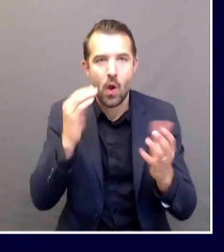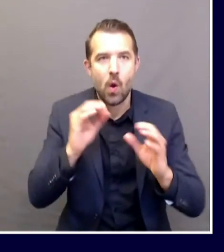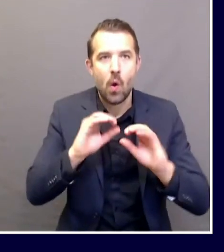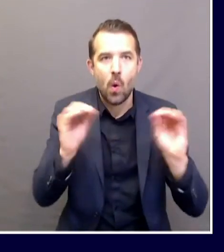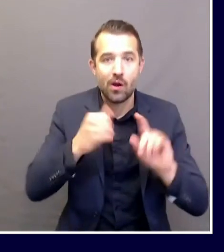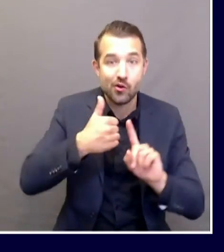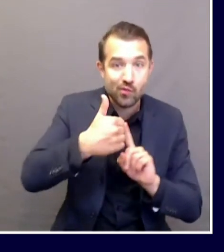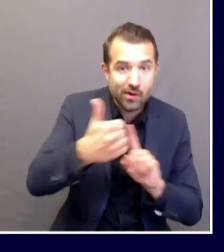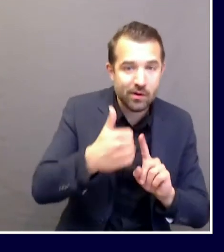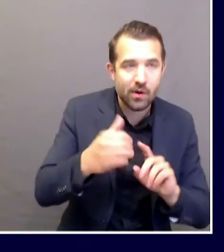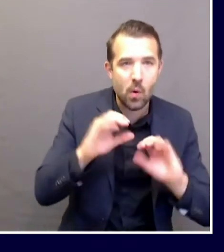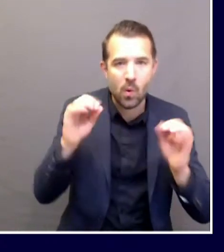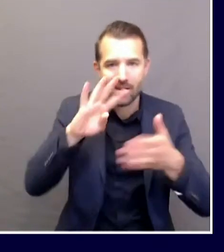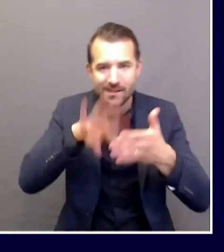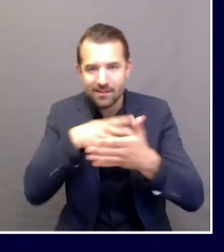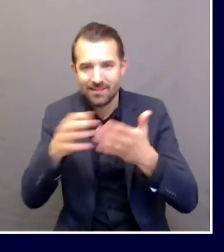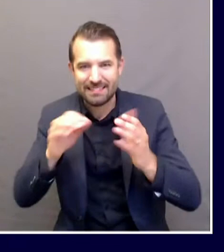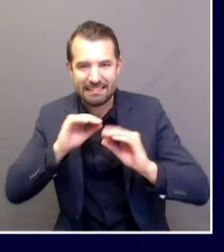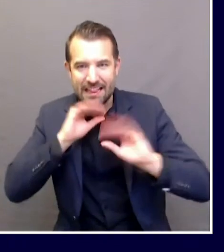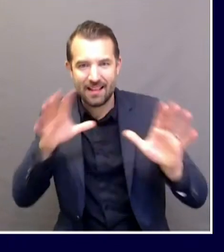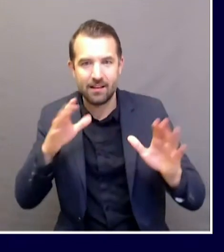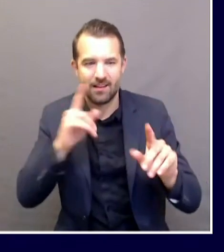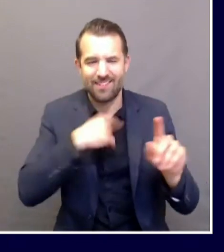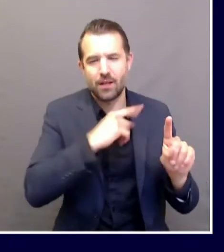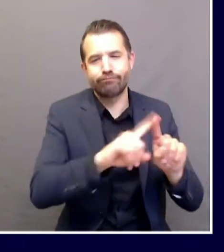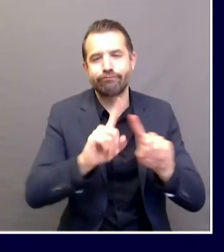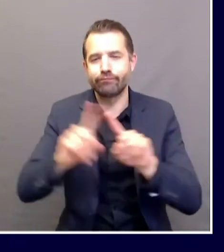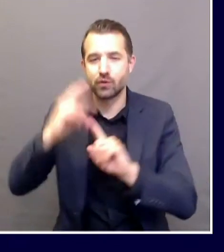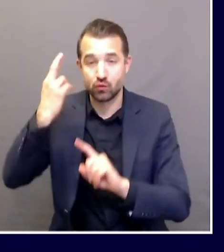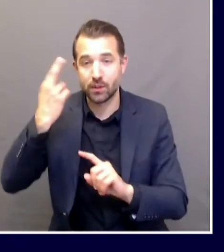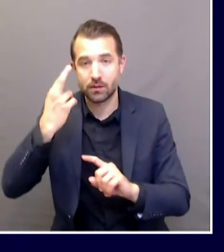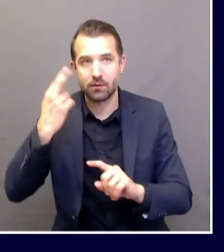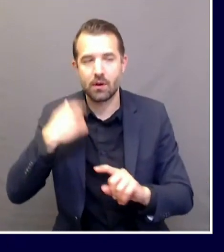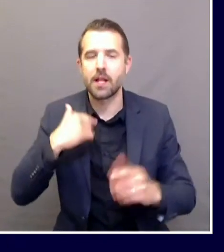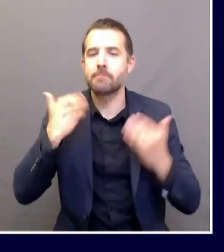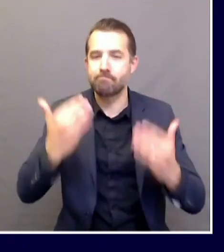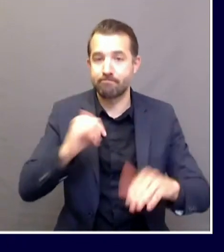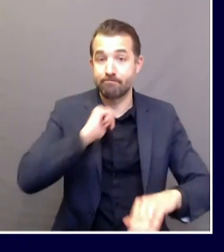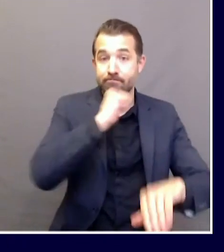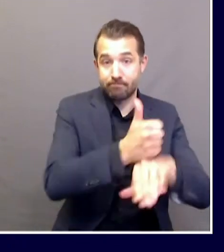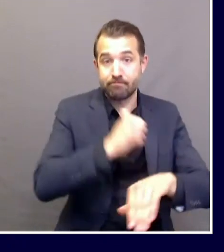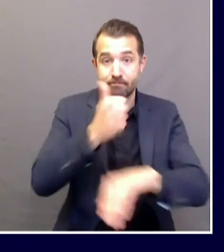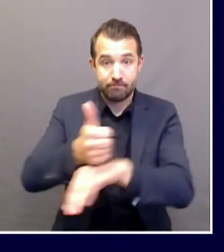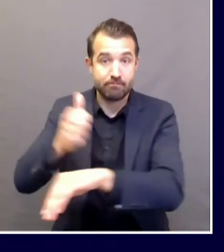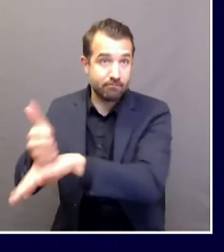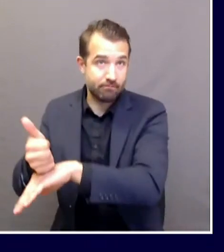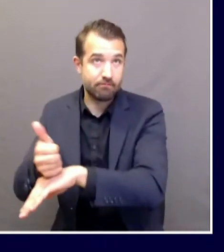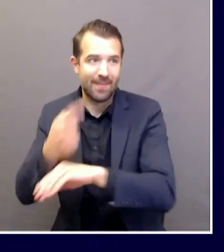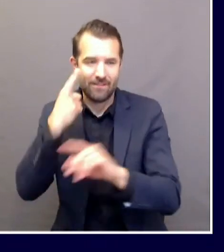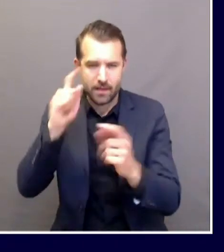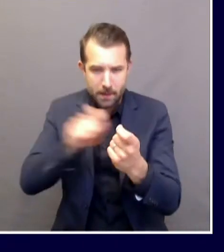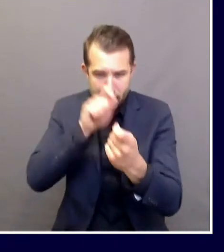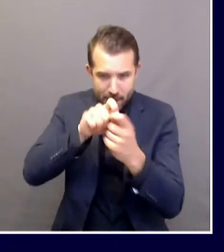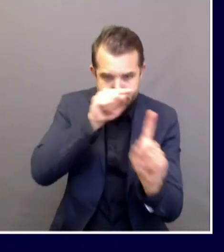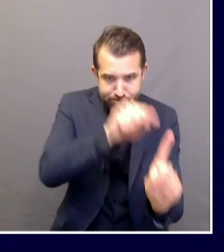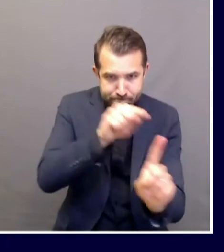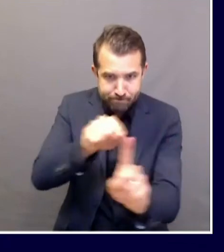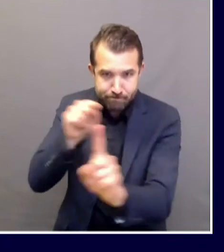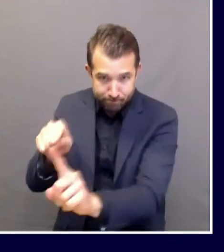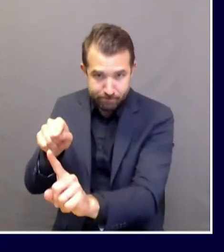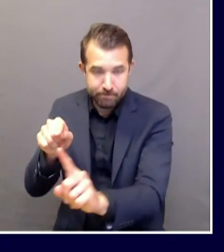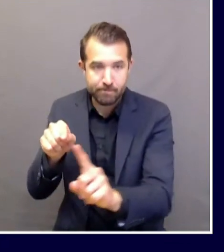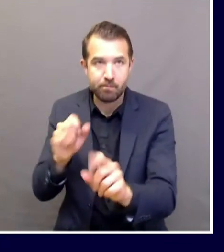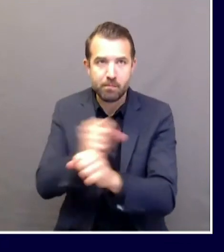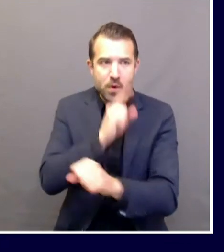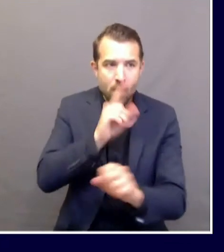hospitals and other providers are starting to incorporate unscheduled hours. Having Moderna vaccine for those is a great way